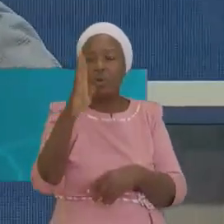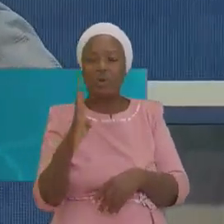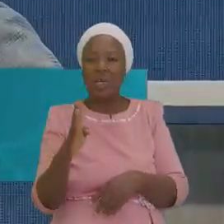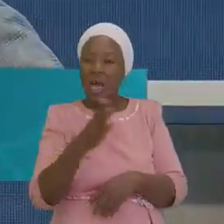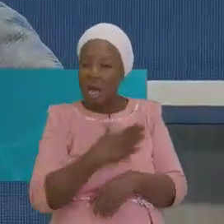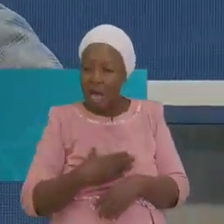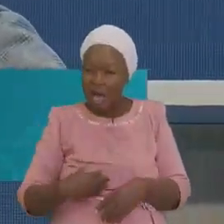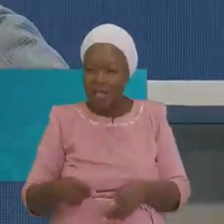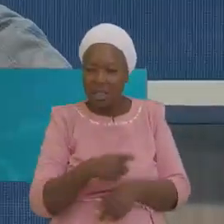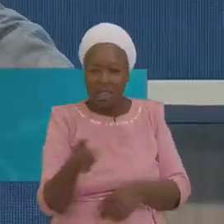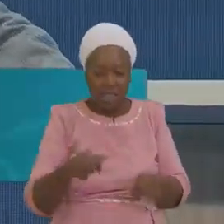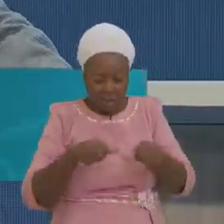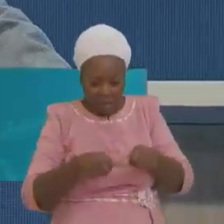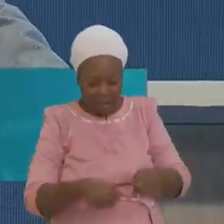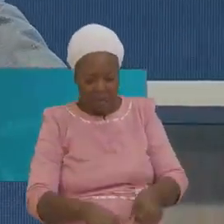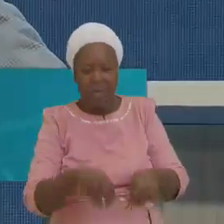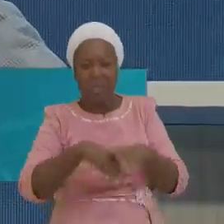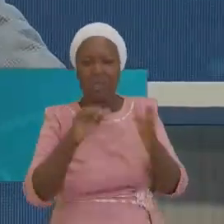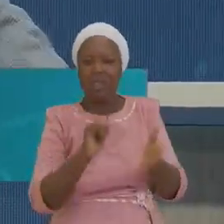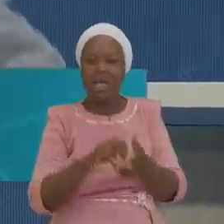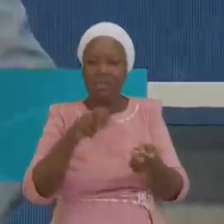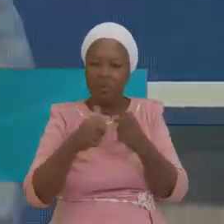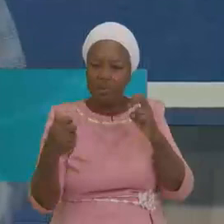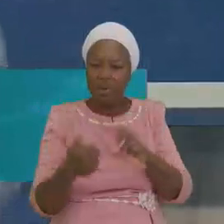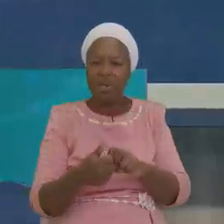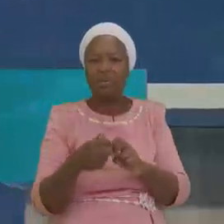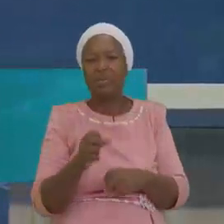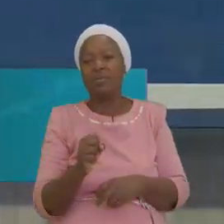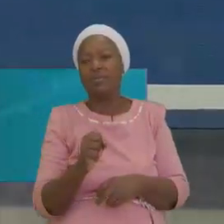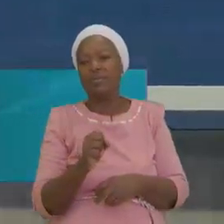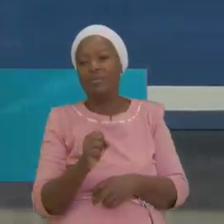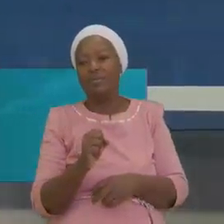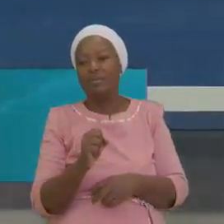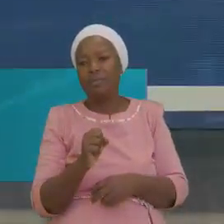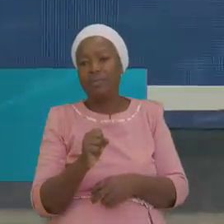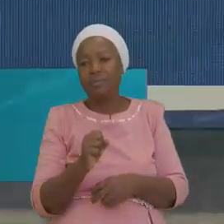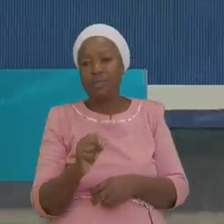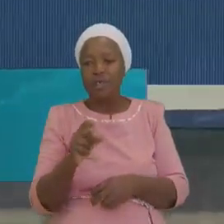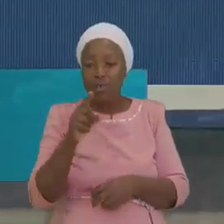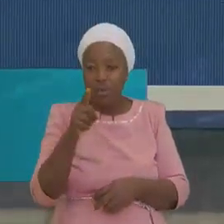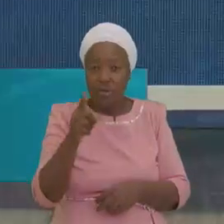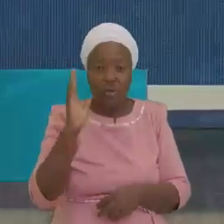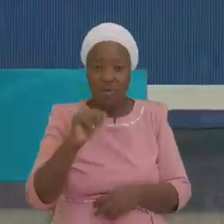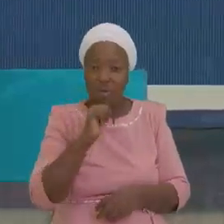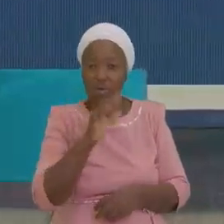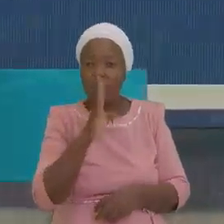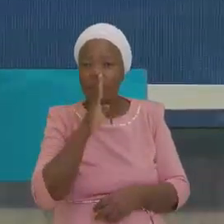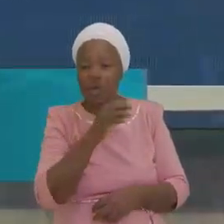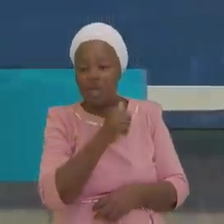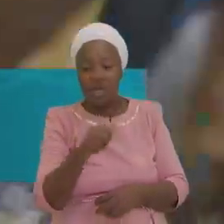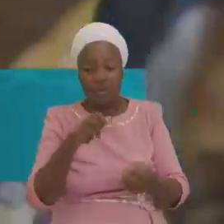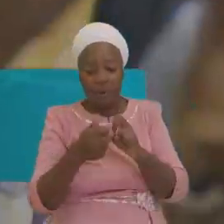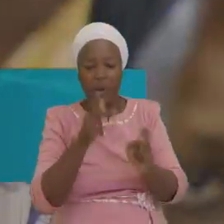they remain in their problems. You will not be a problem